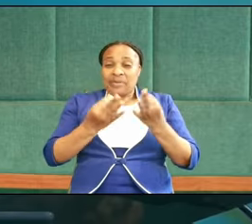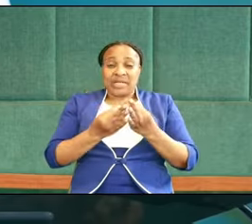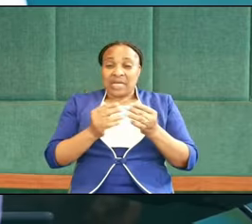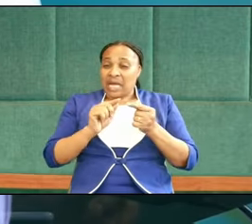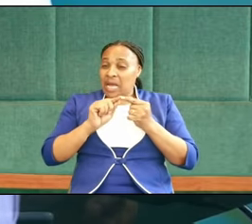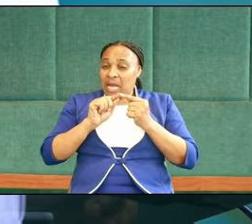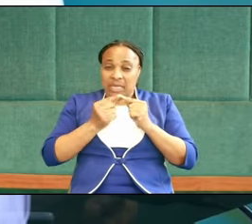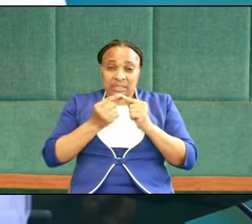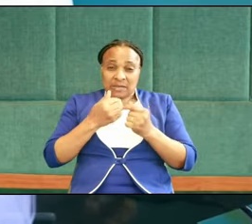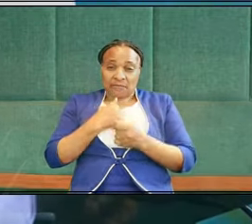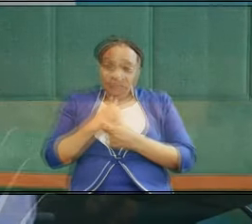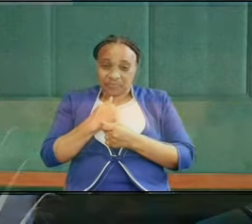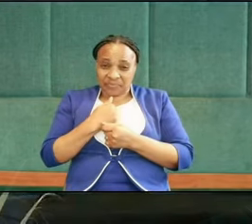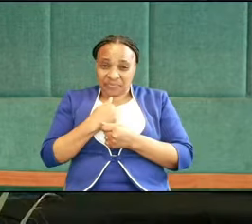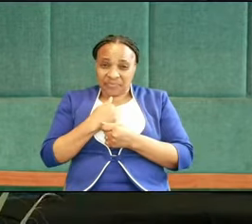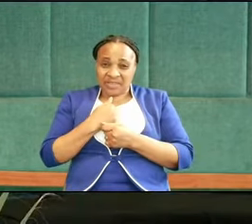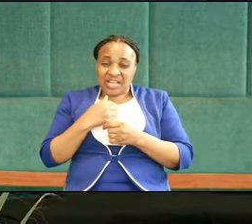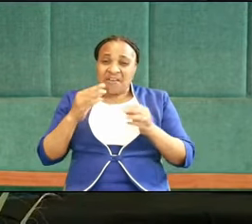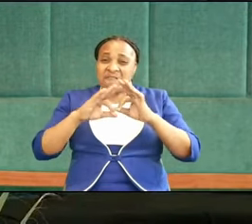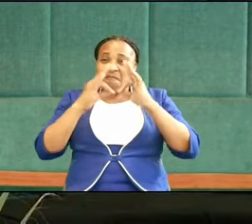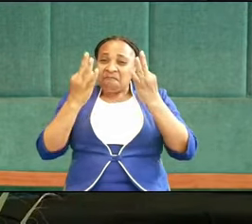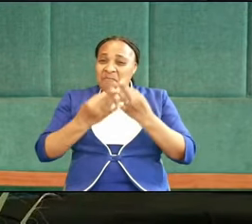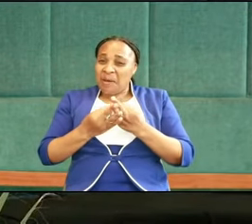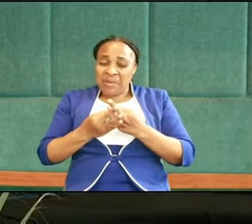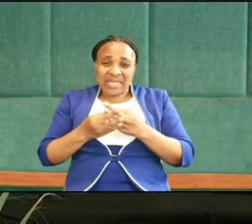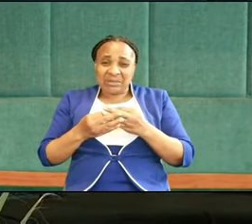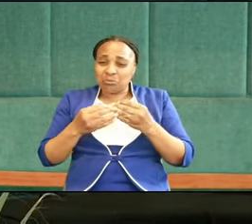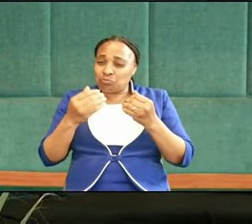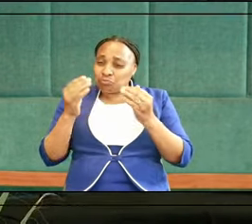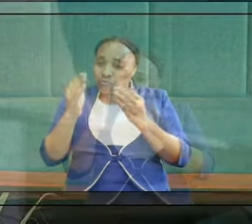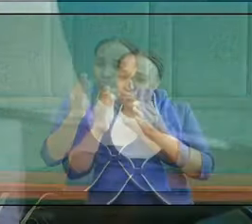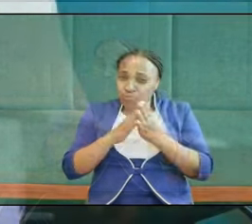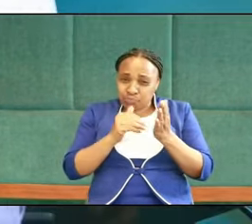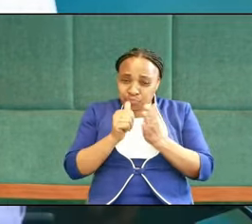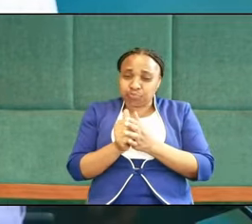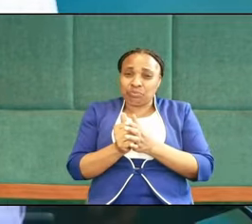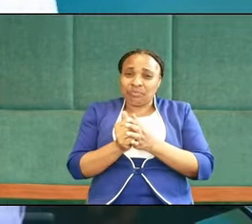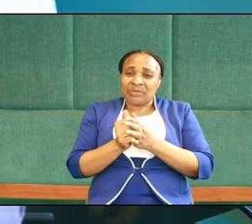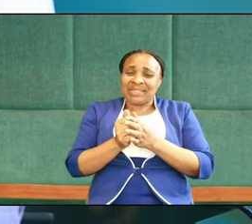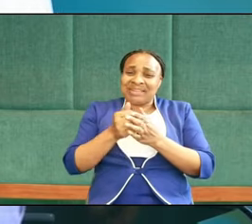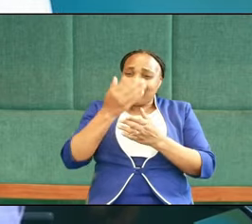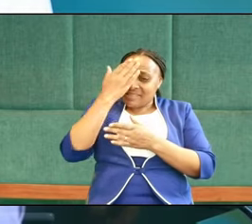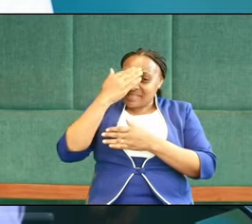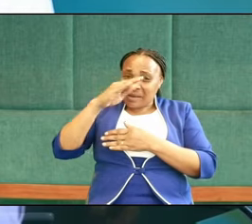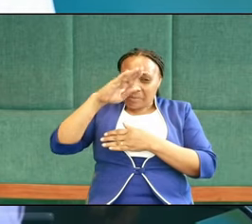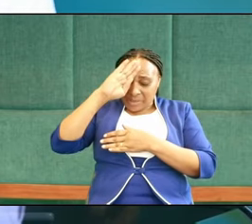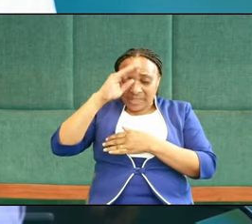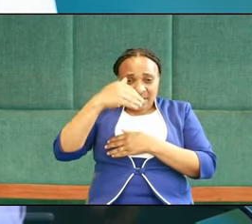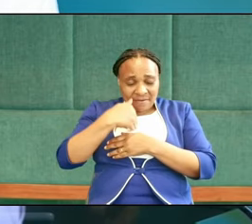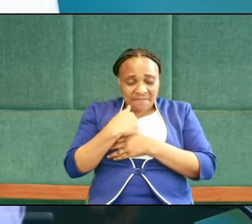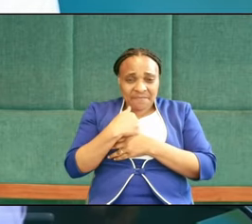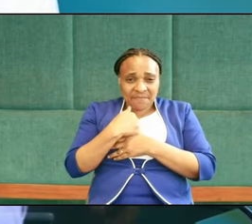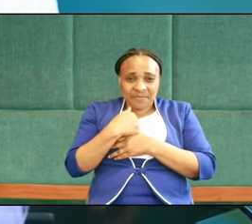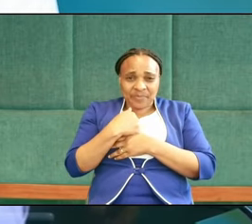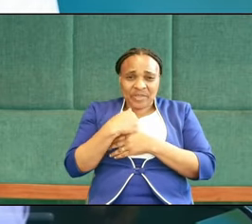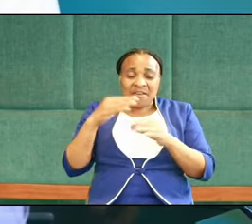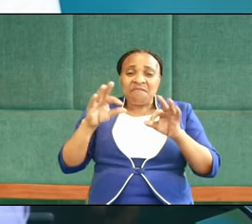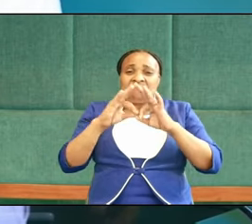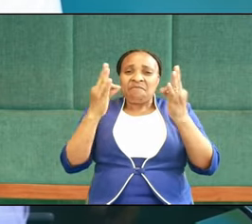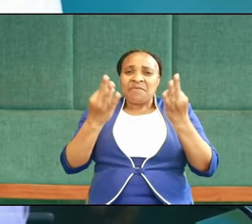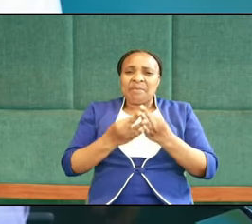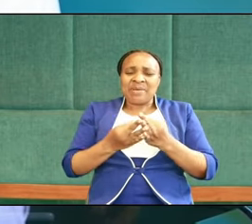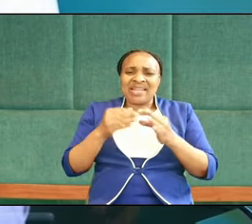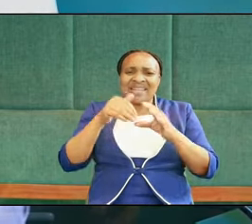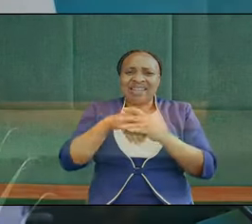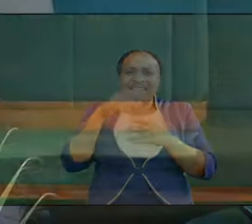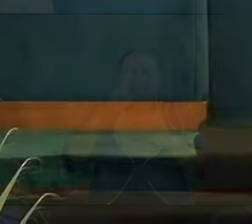hurting. The families are disillusioned. Families are disappointed. Families are in their